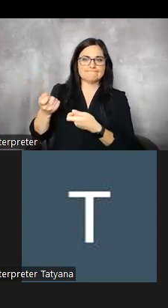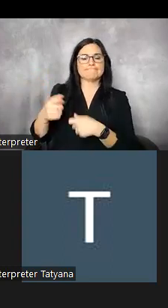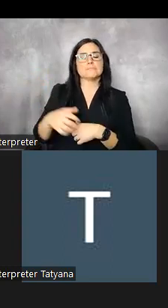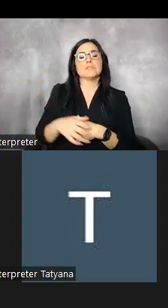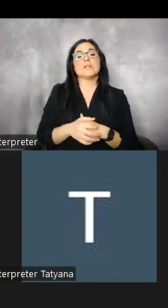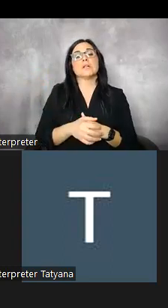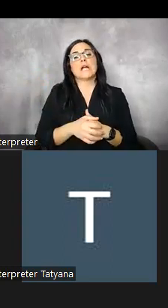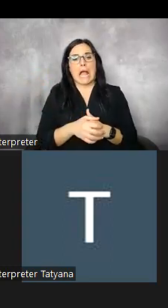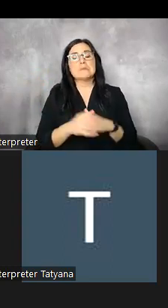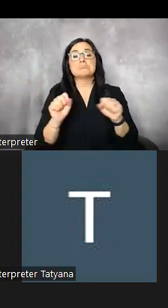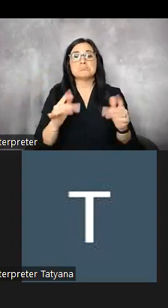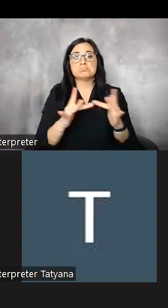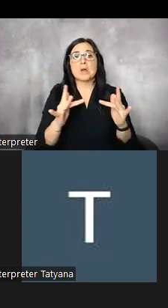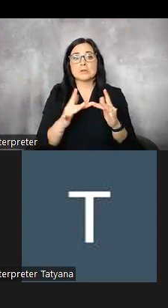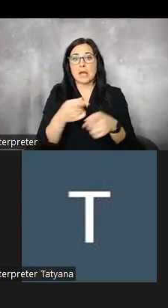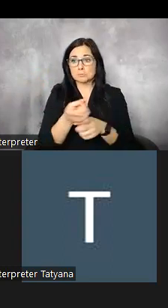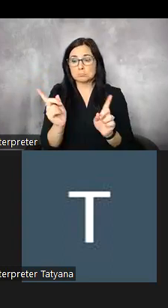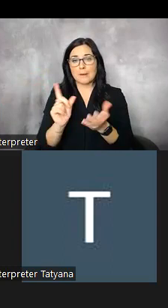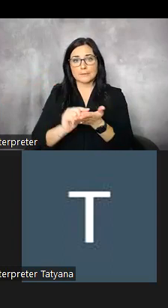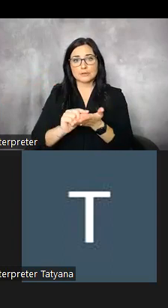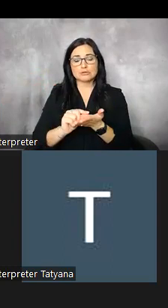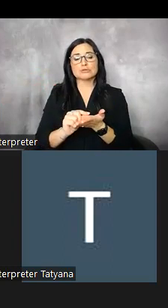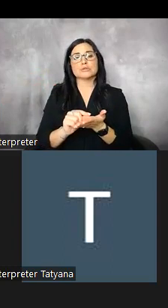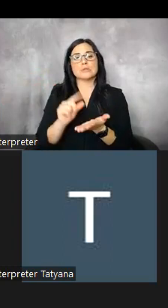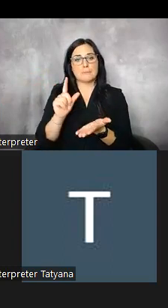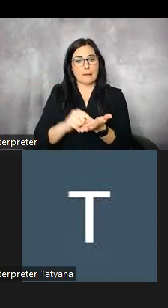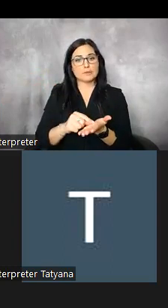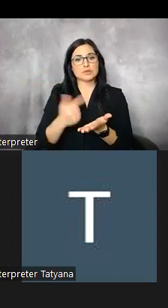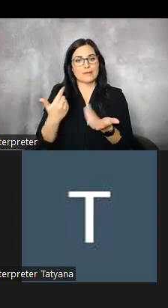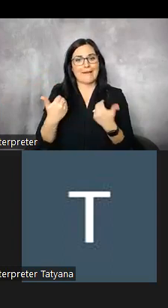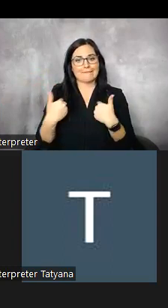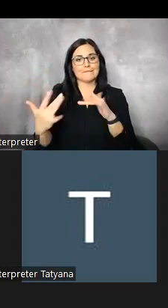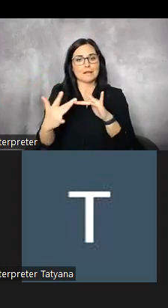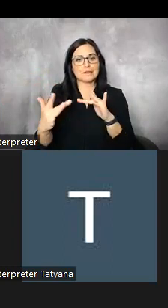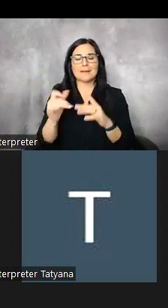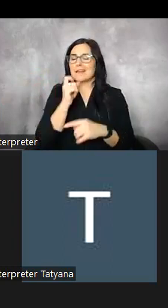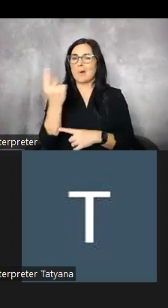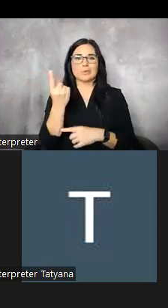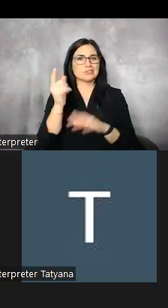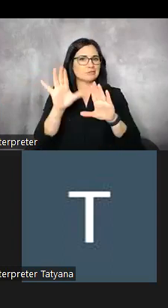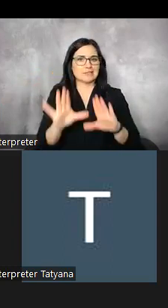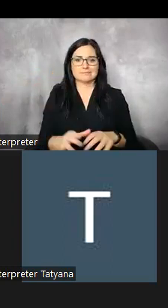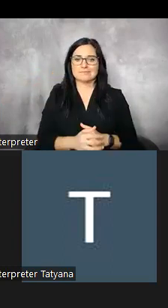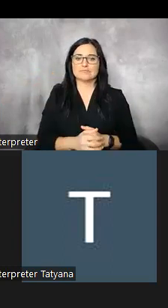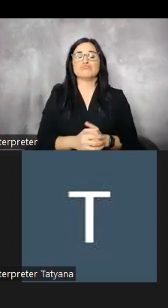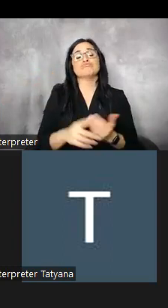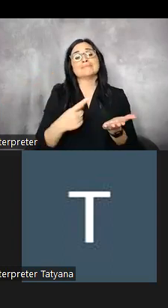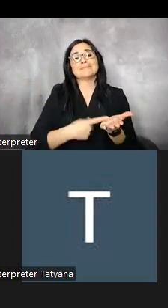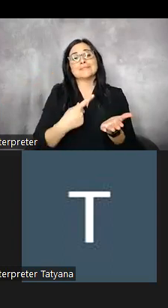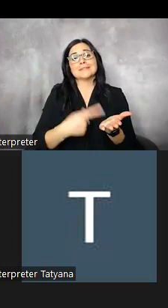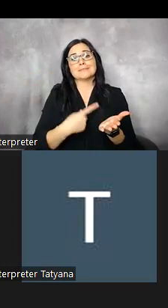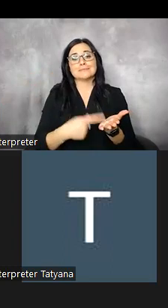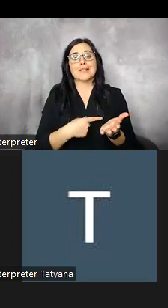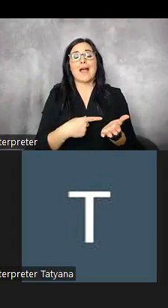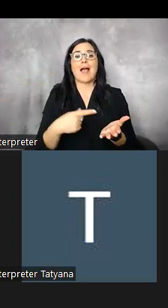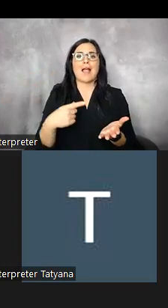have contacts in a lot of these publishers. It's not always great. Sometimes we can get stuff where they're like, hey, here's a dump